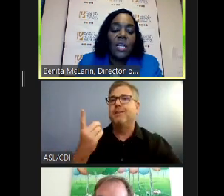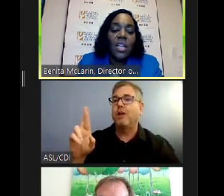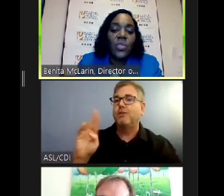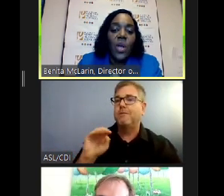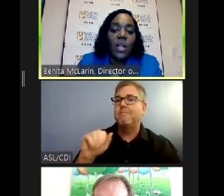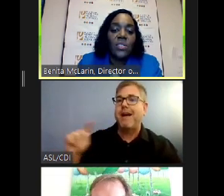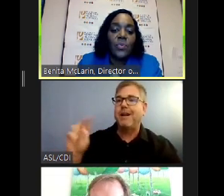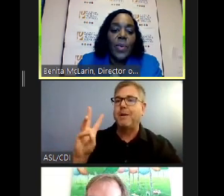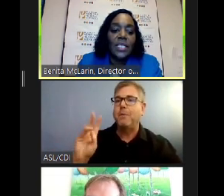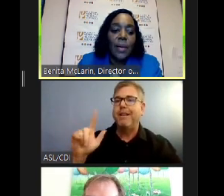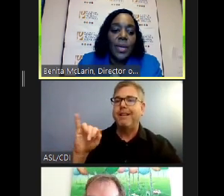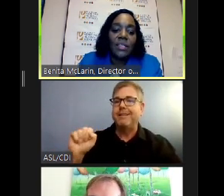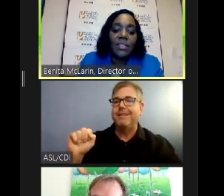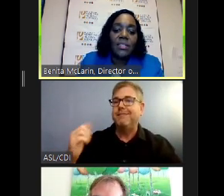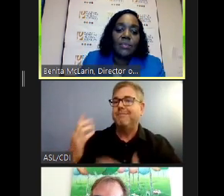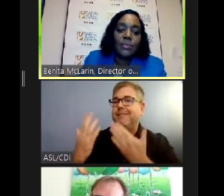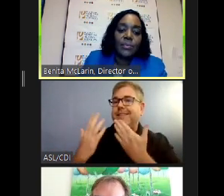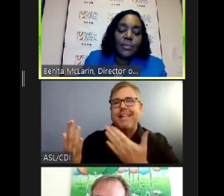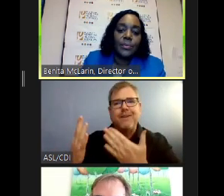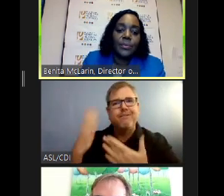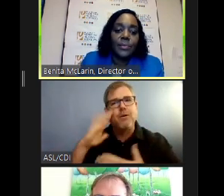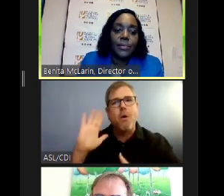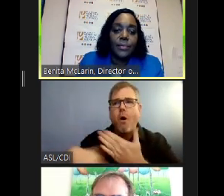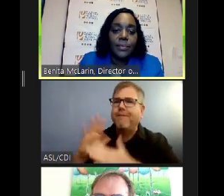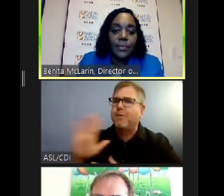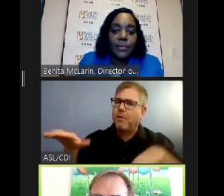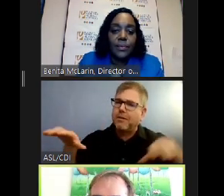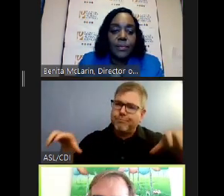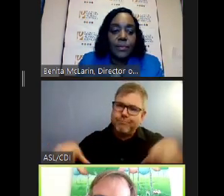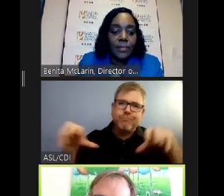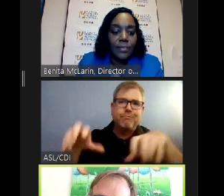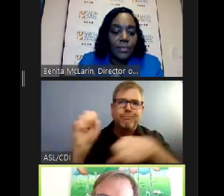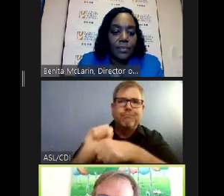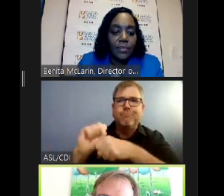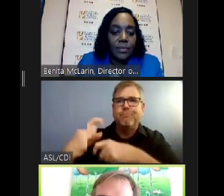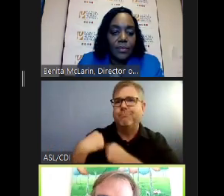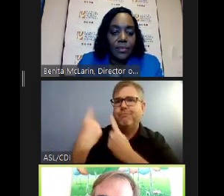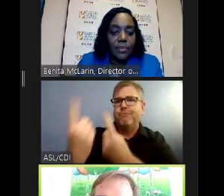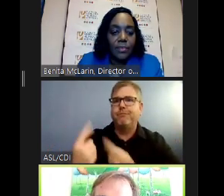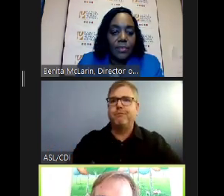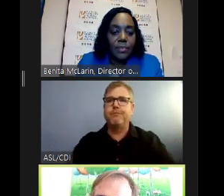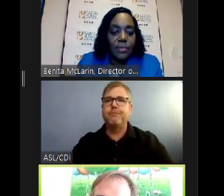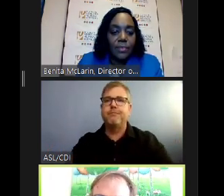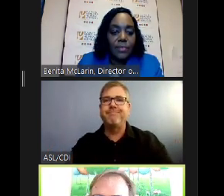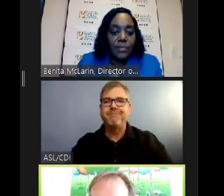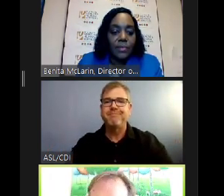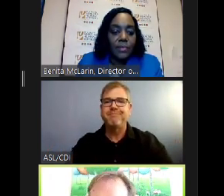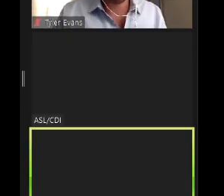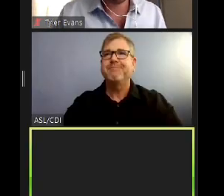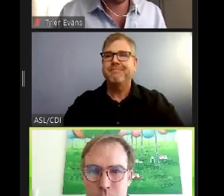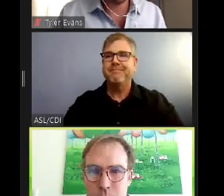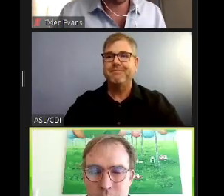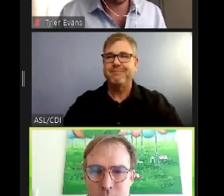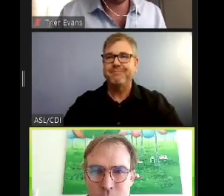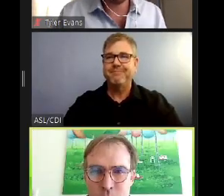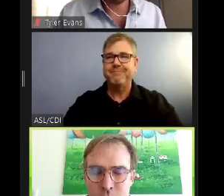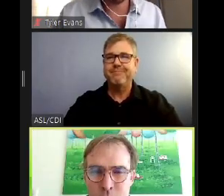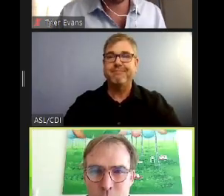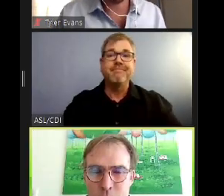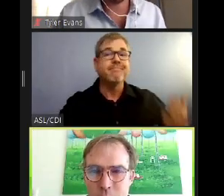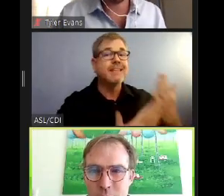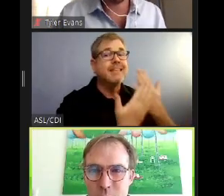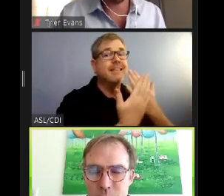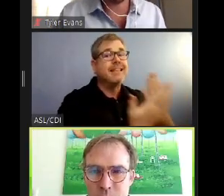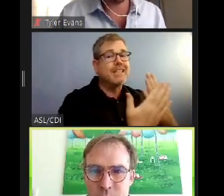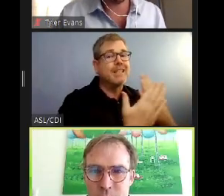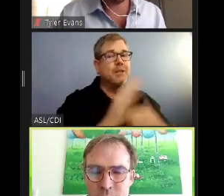you've done throughout this pandemic. Thank you, Benita, and thank you for your leadership over the